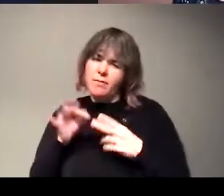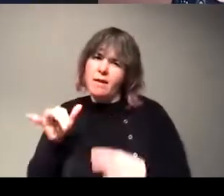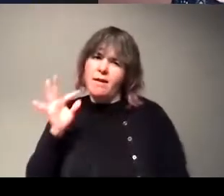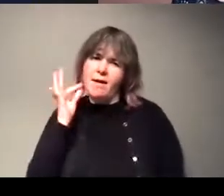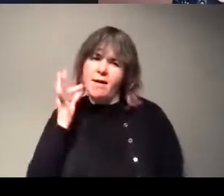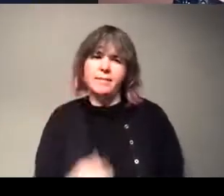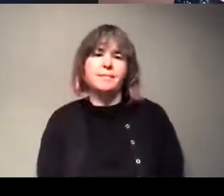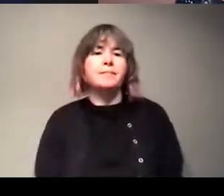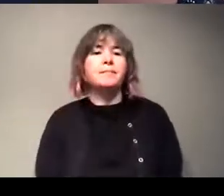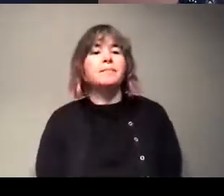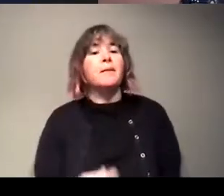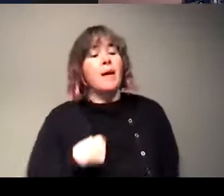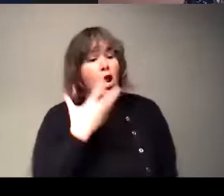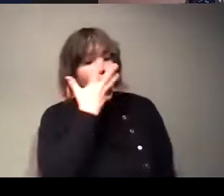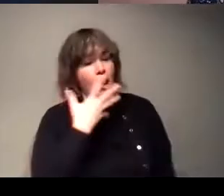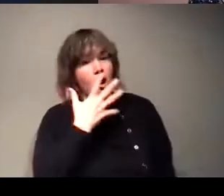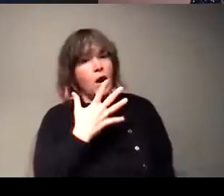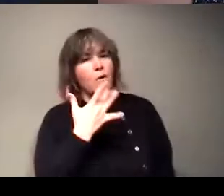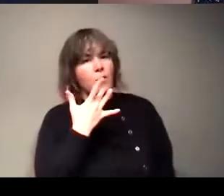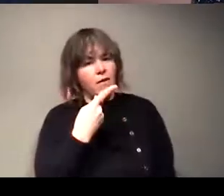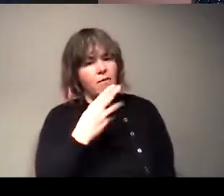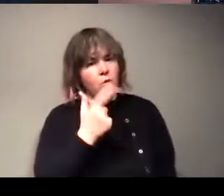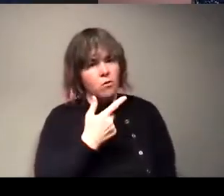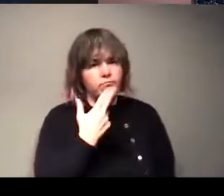From a purely aesthetics point of view, I'd rather have a porg.